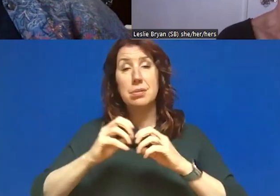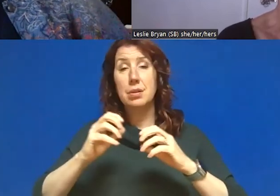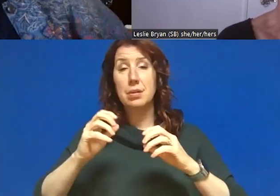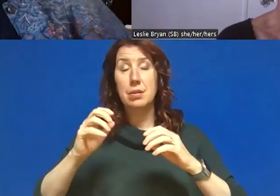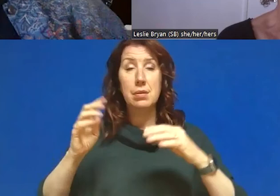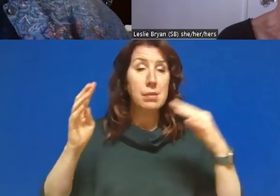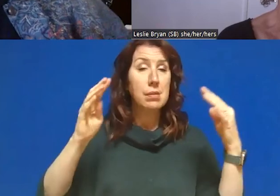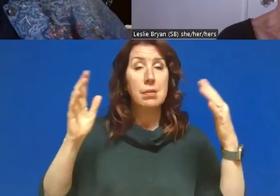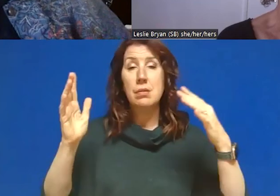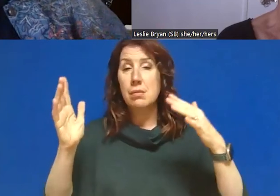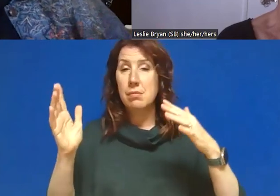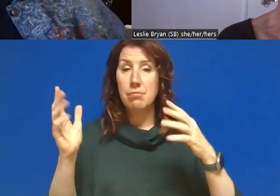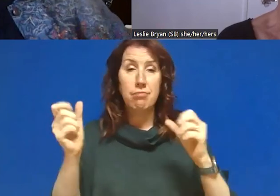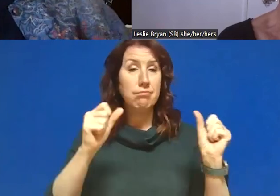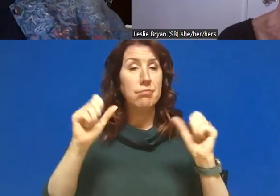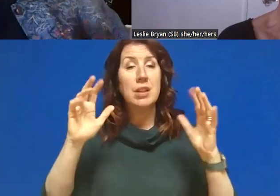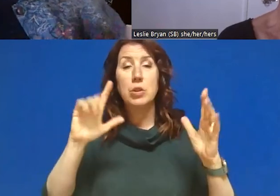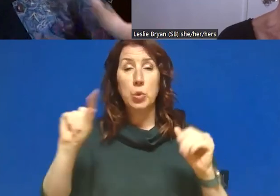And